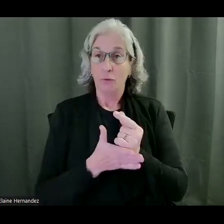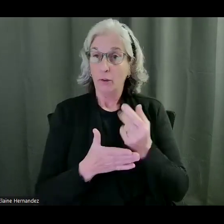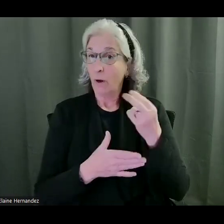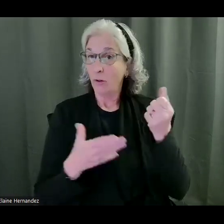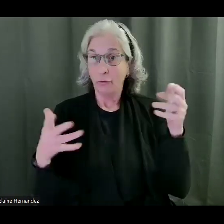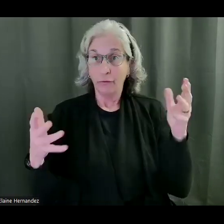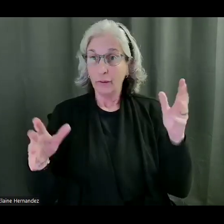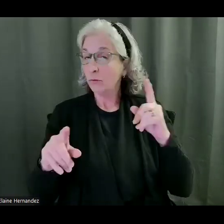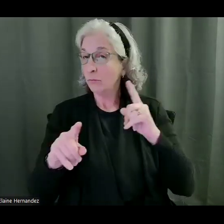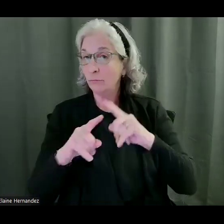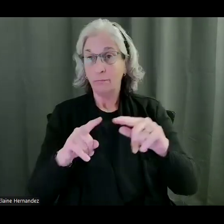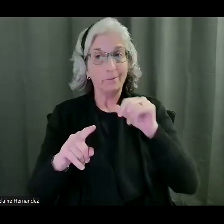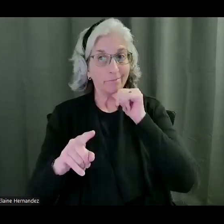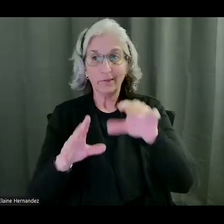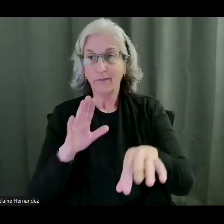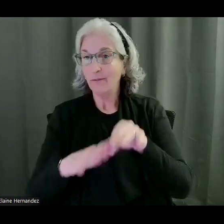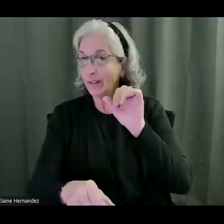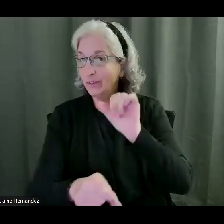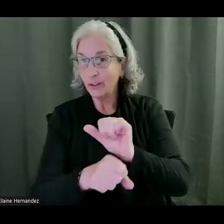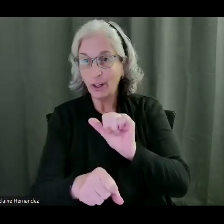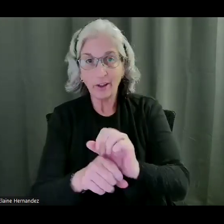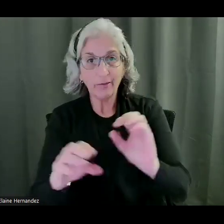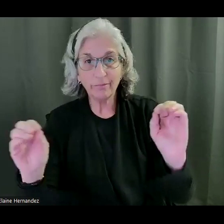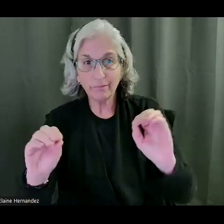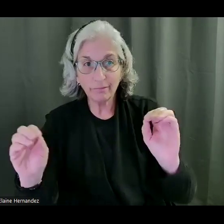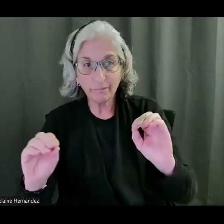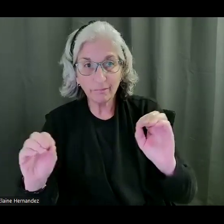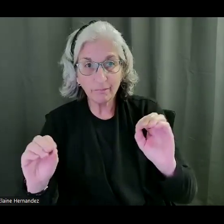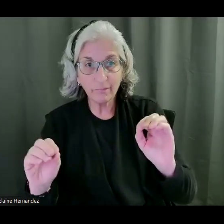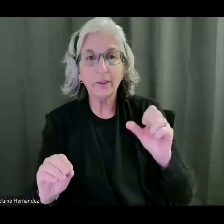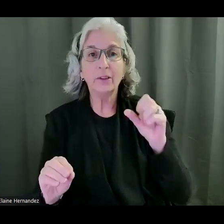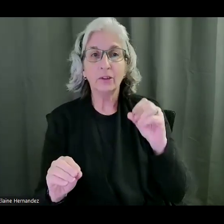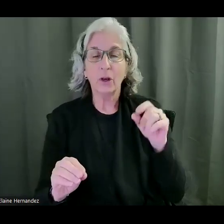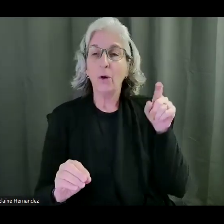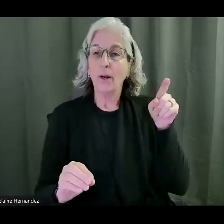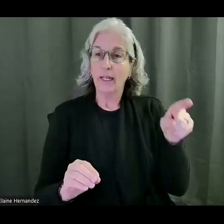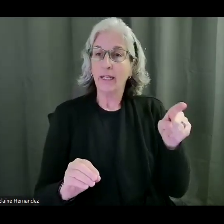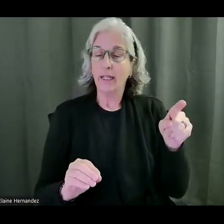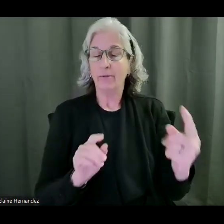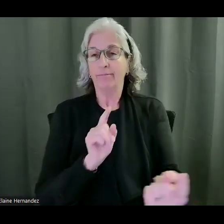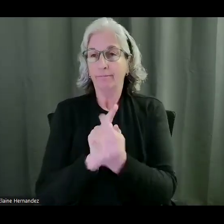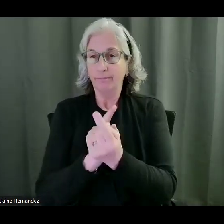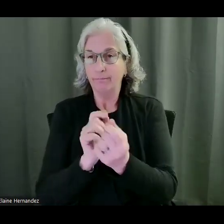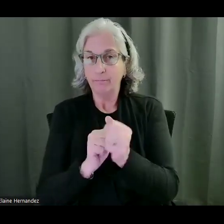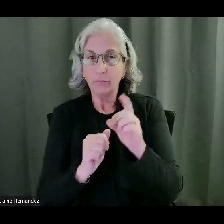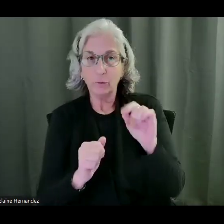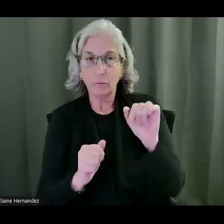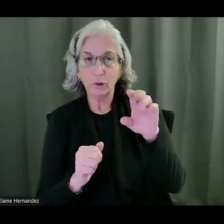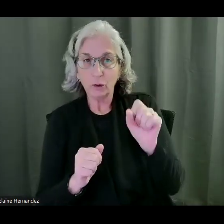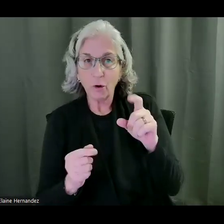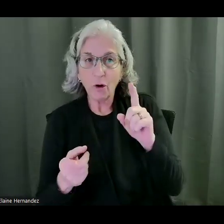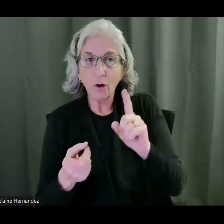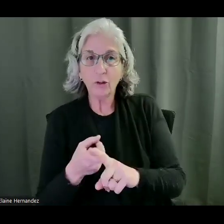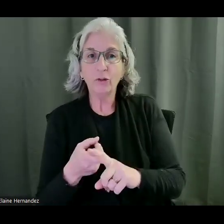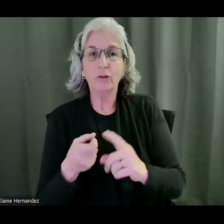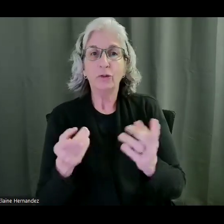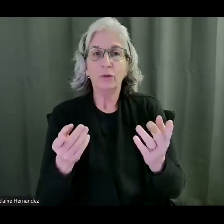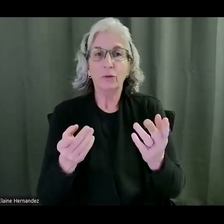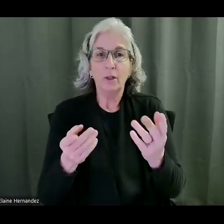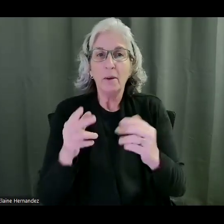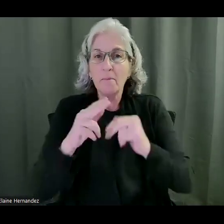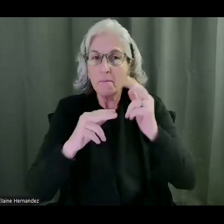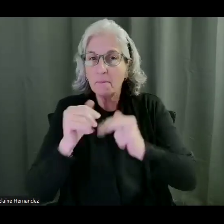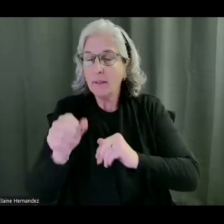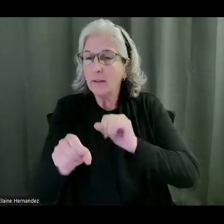vocational goals. He is seeking DAR services to build job readiness skills and explore realistic vocational